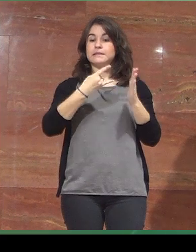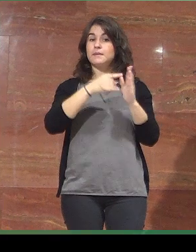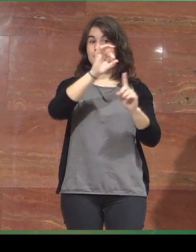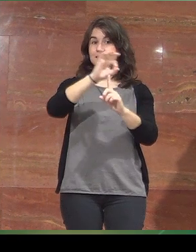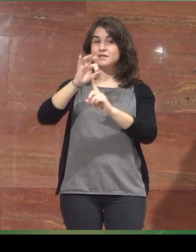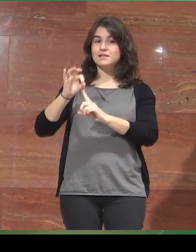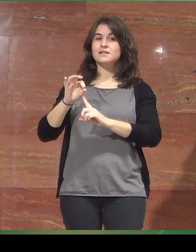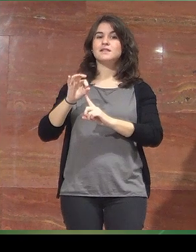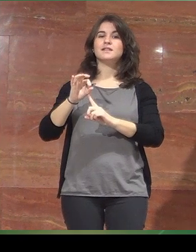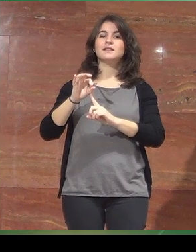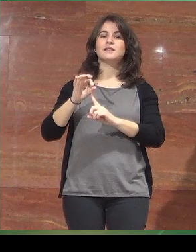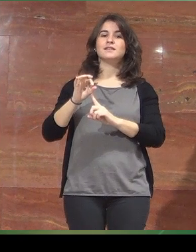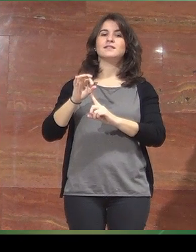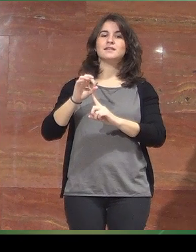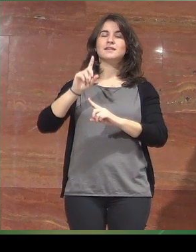exercise.